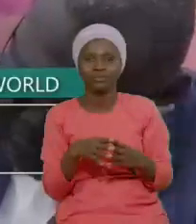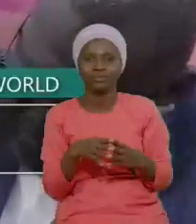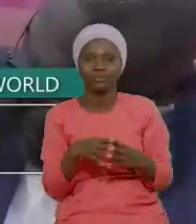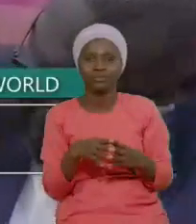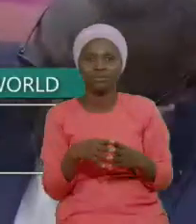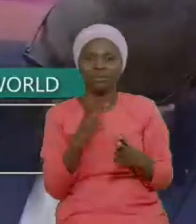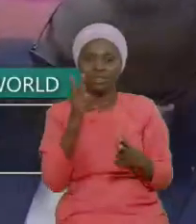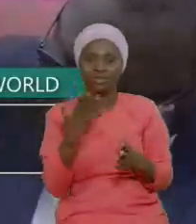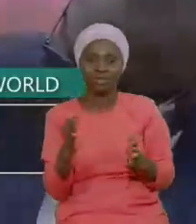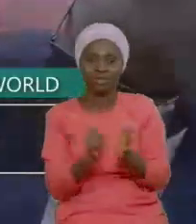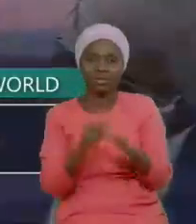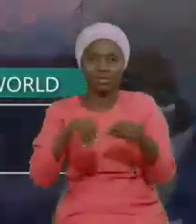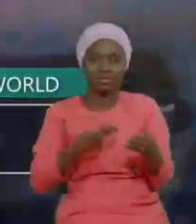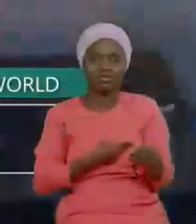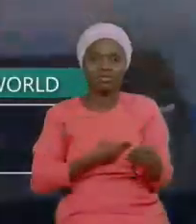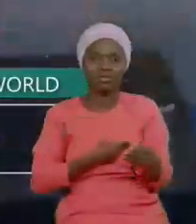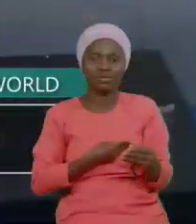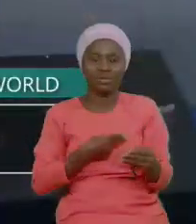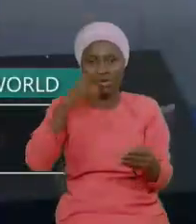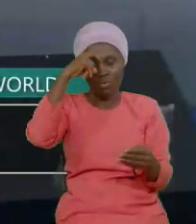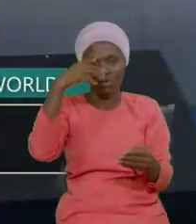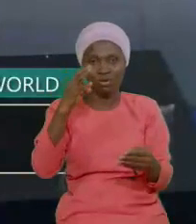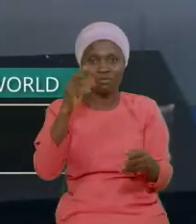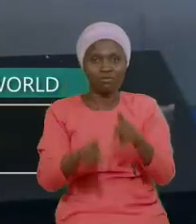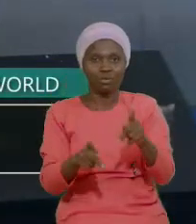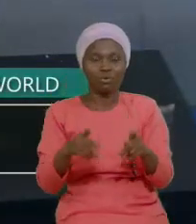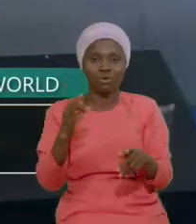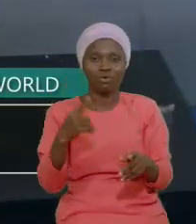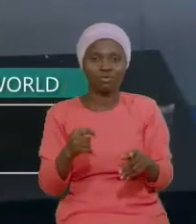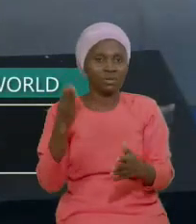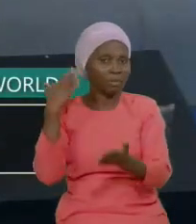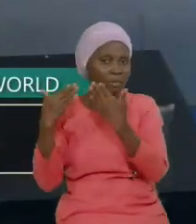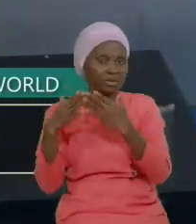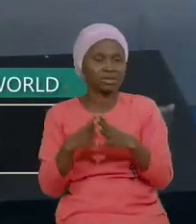the wisdom of the people of the past.